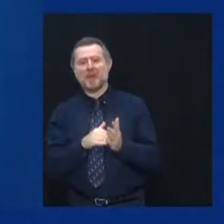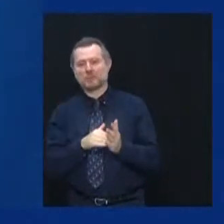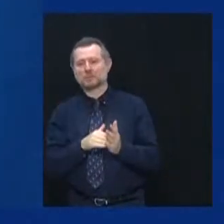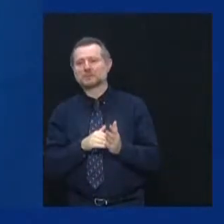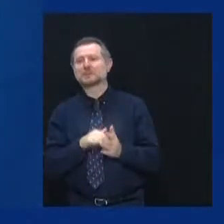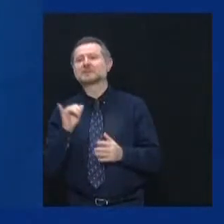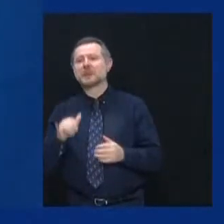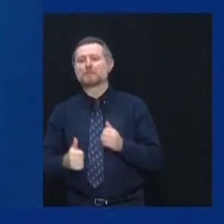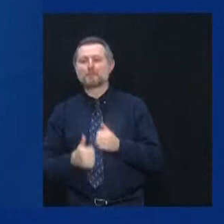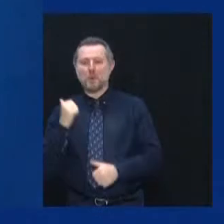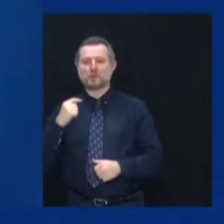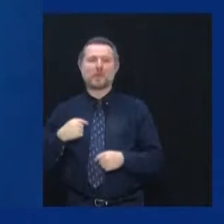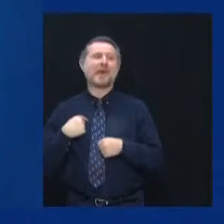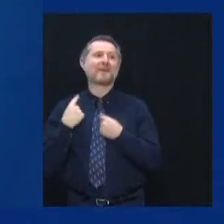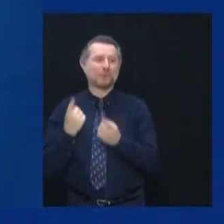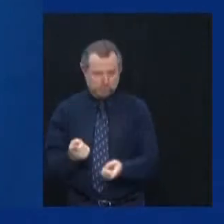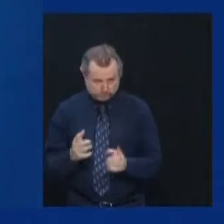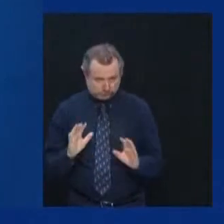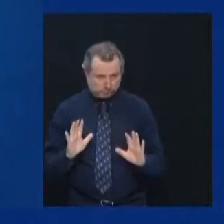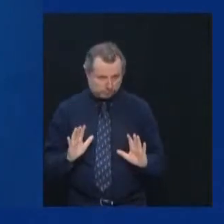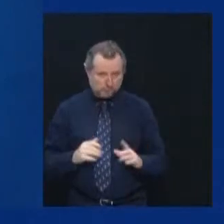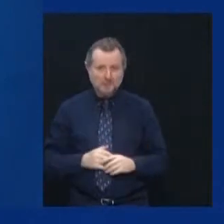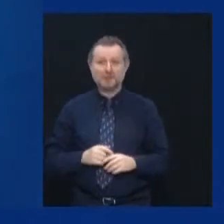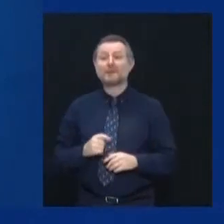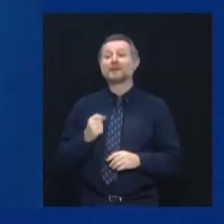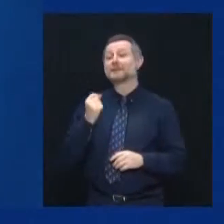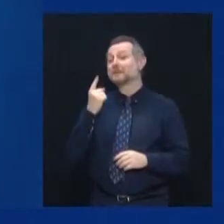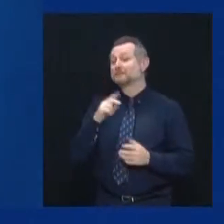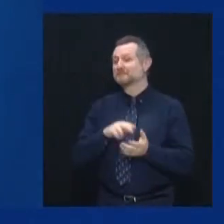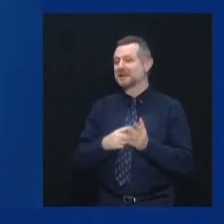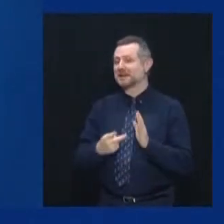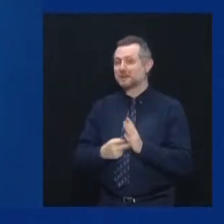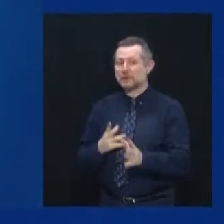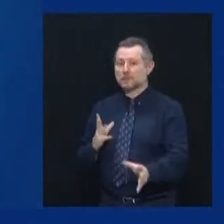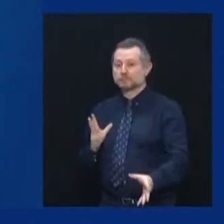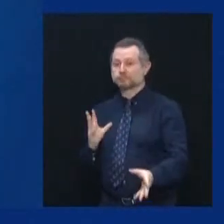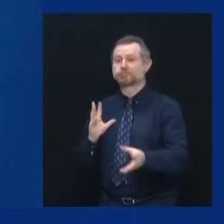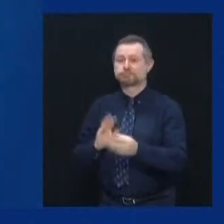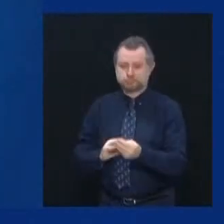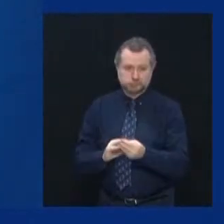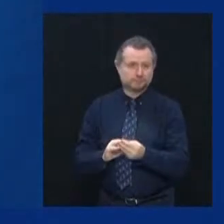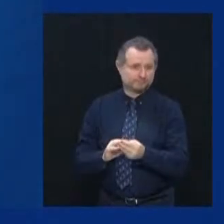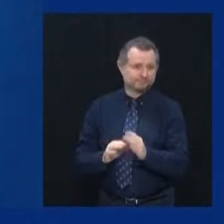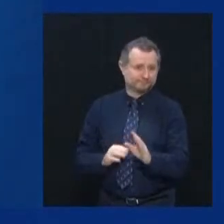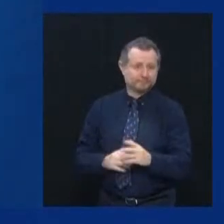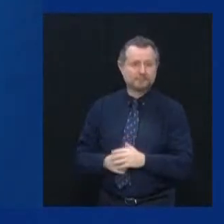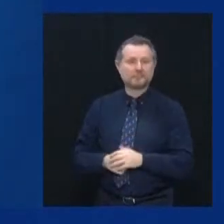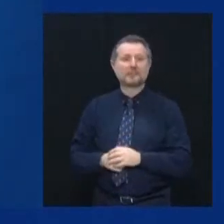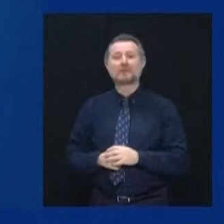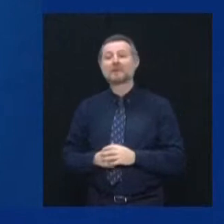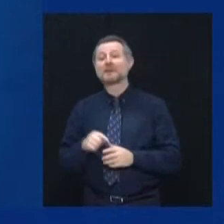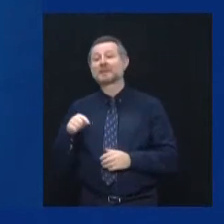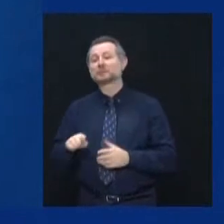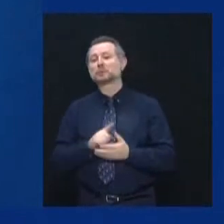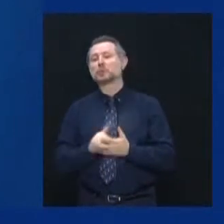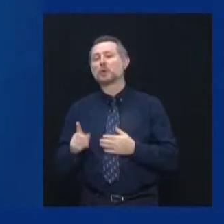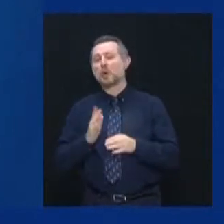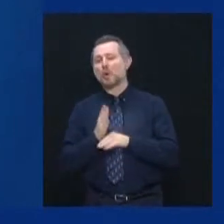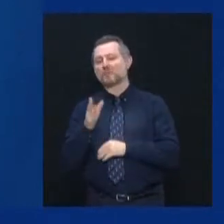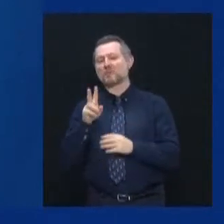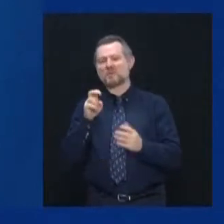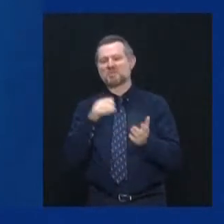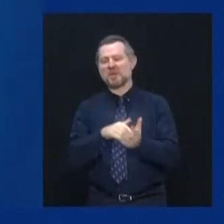done, and that's week 4 to date. We haven't finished week 4. So this week will be over 200,000, which